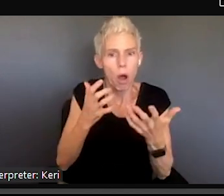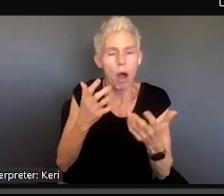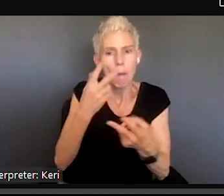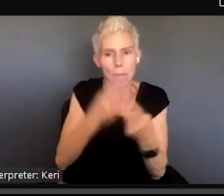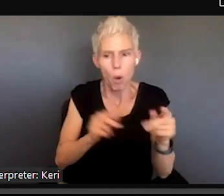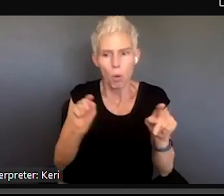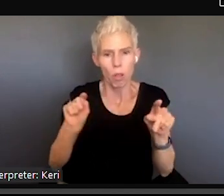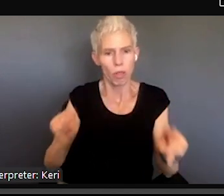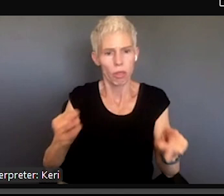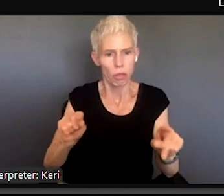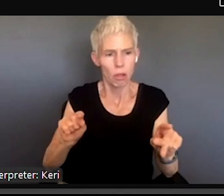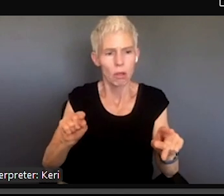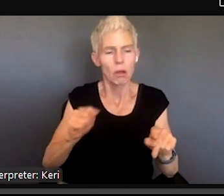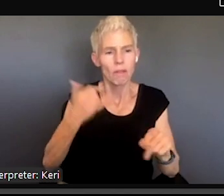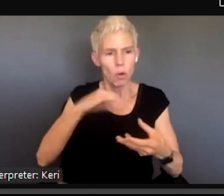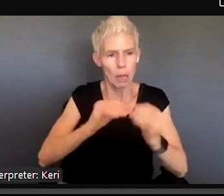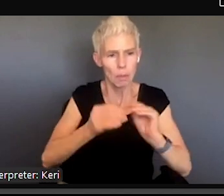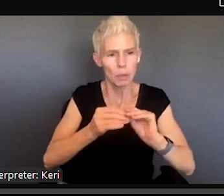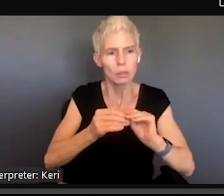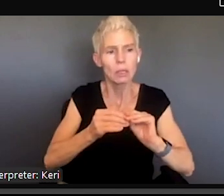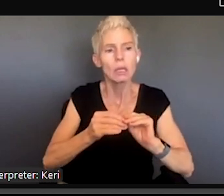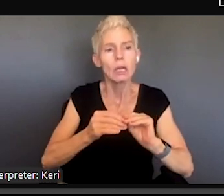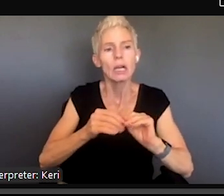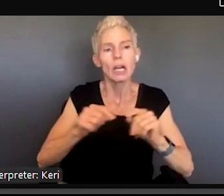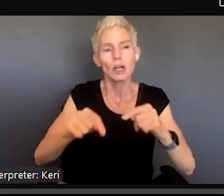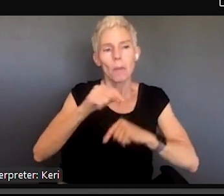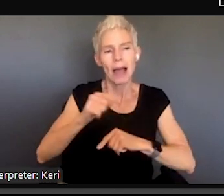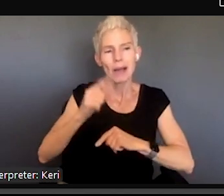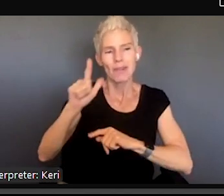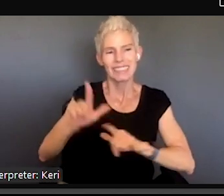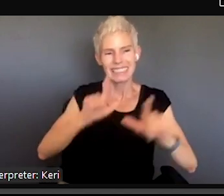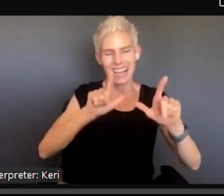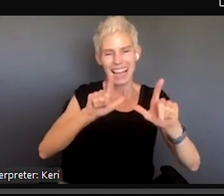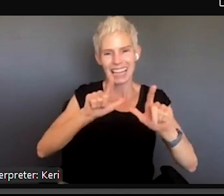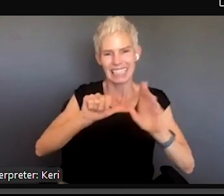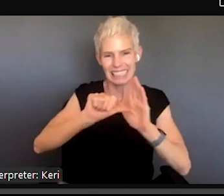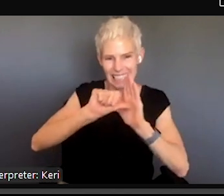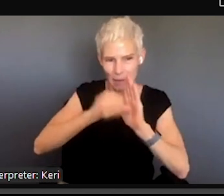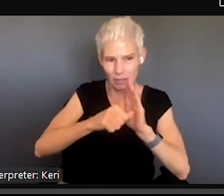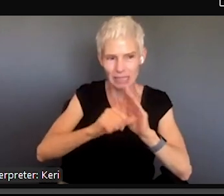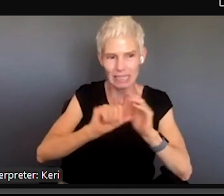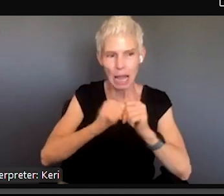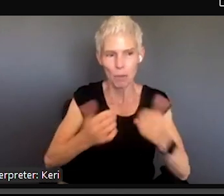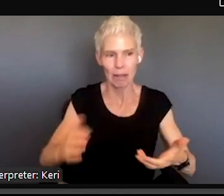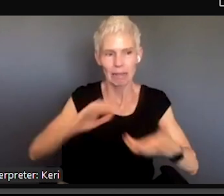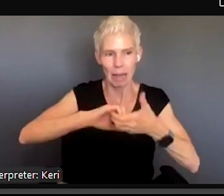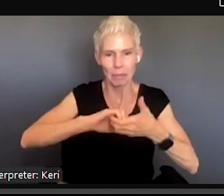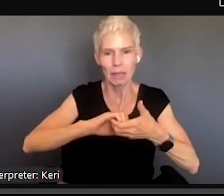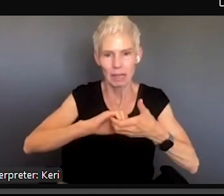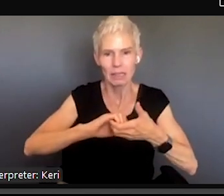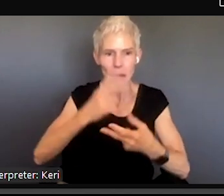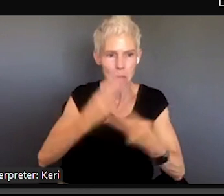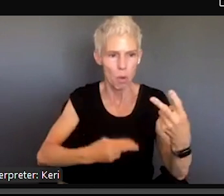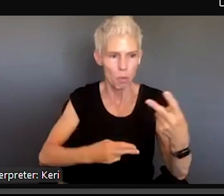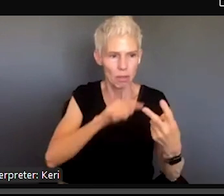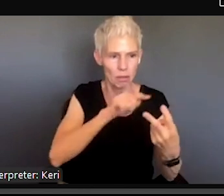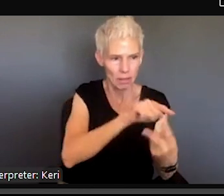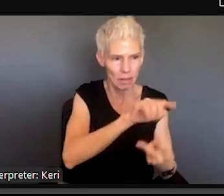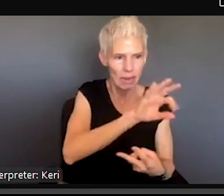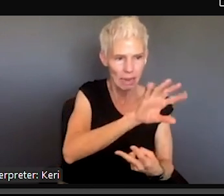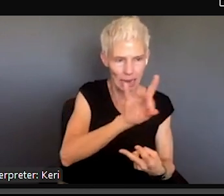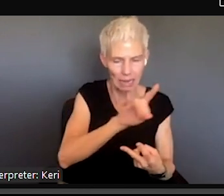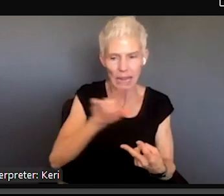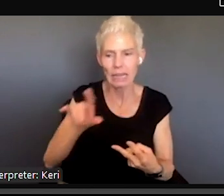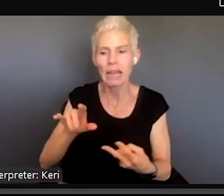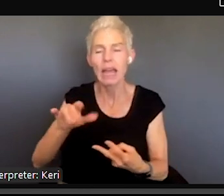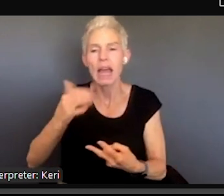of course, if you go back one slide, this just emphasizes some of the collaboration points between both. We worked very